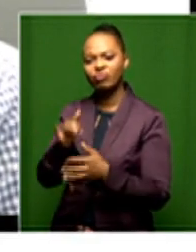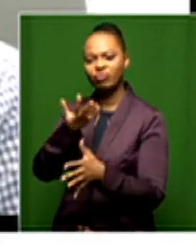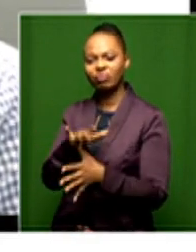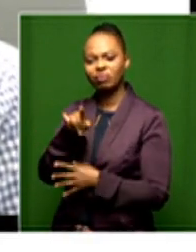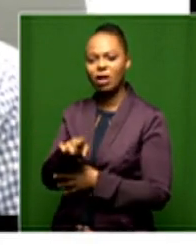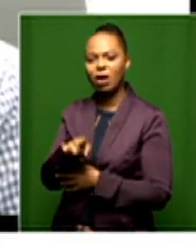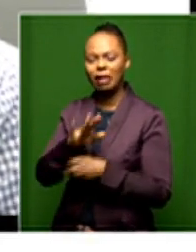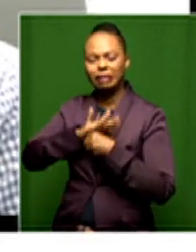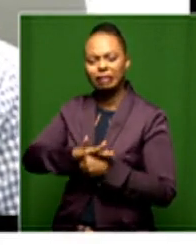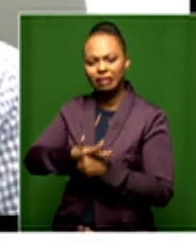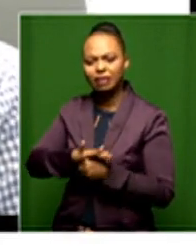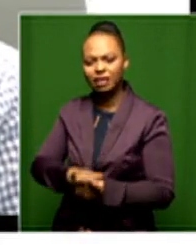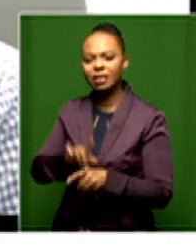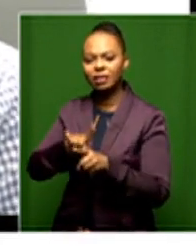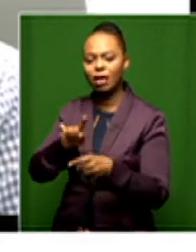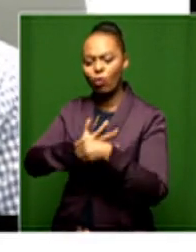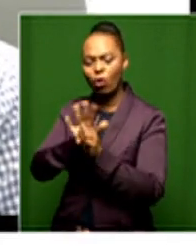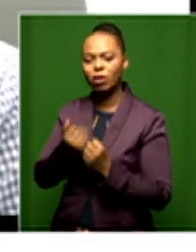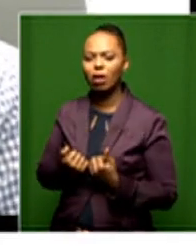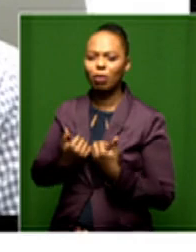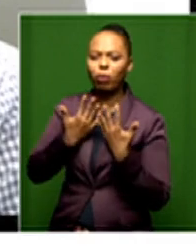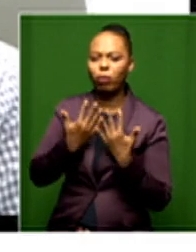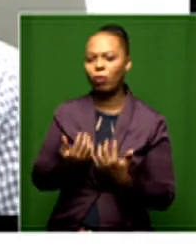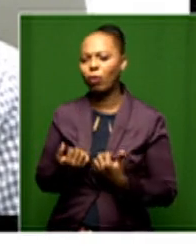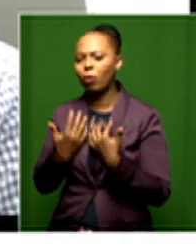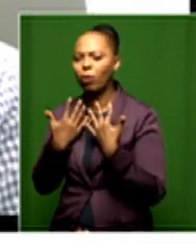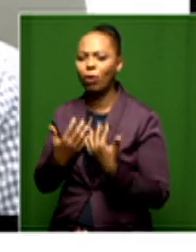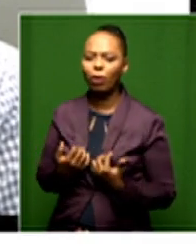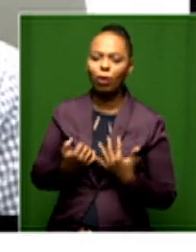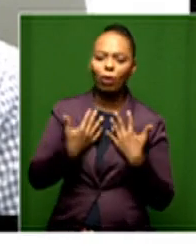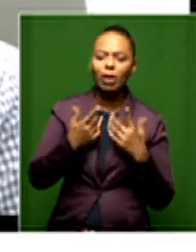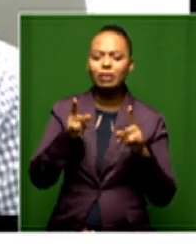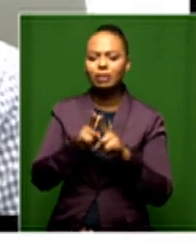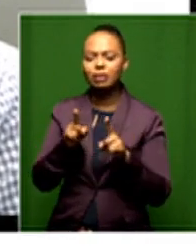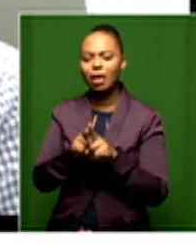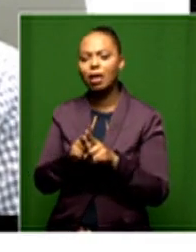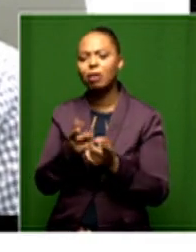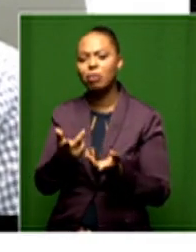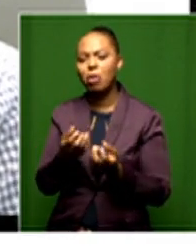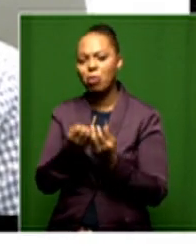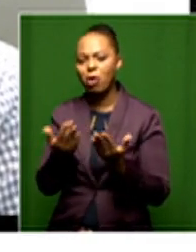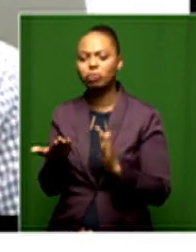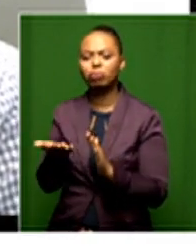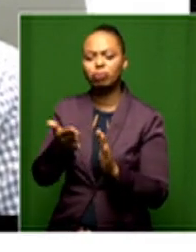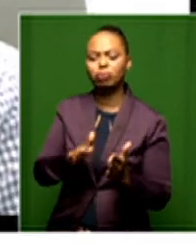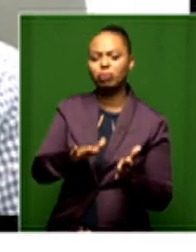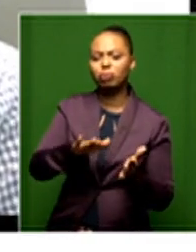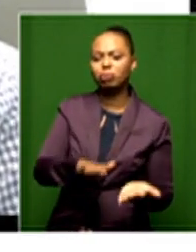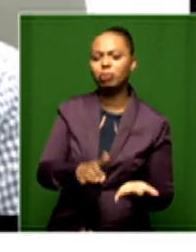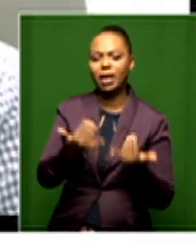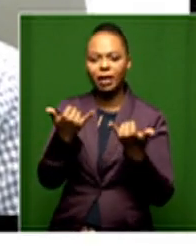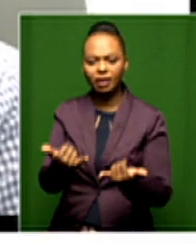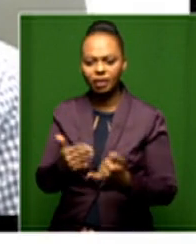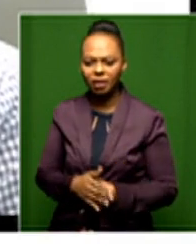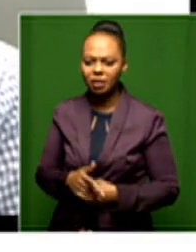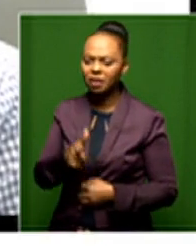and everywhere when it comes to COVID infections, and that are losing their lives as well. Perhaps you can tell us what it is like. I mean, when we talk about